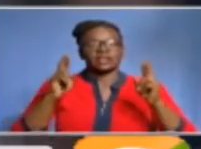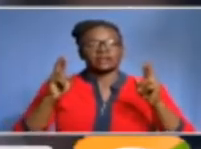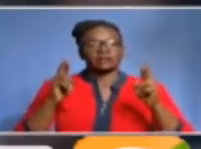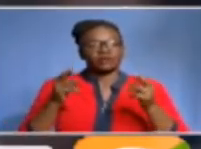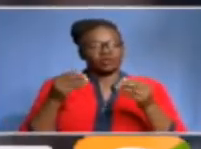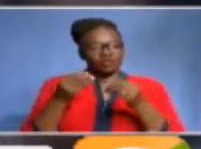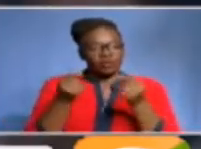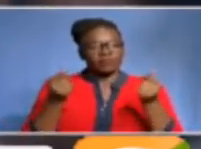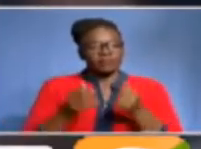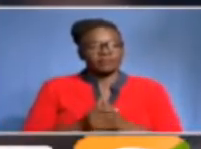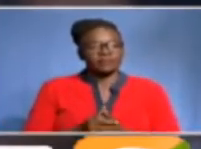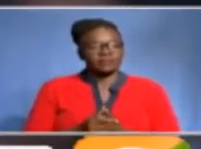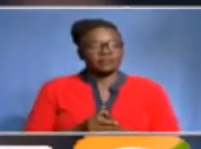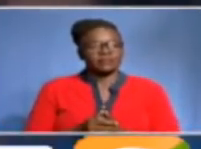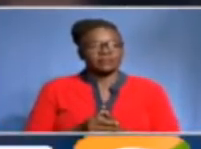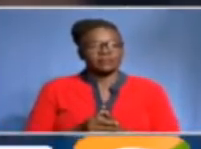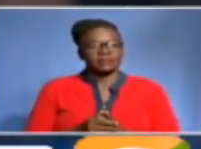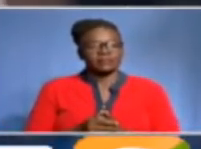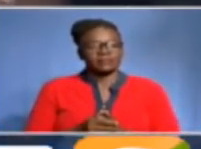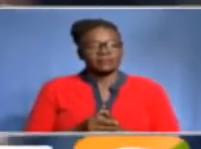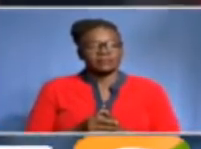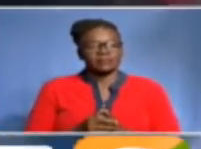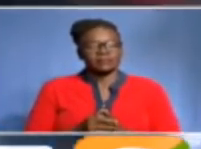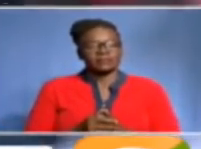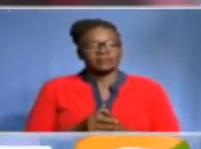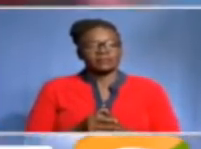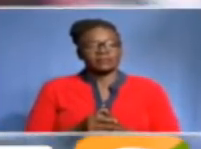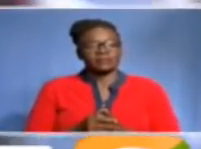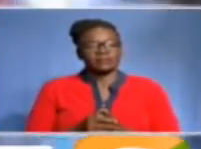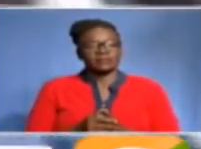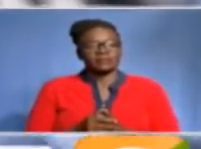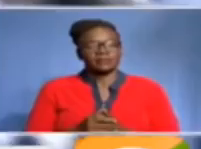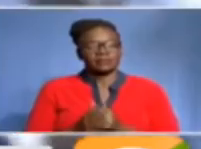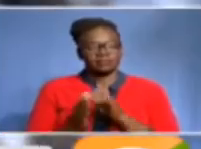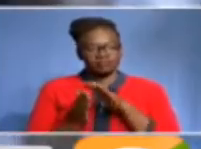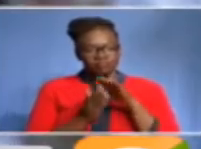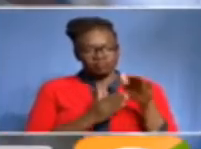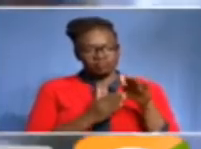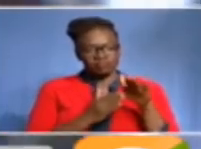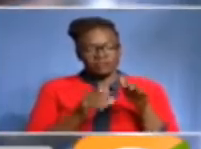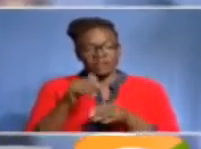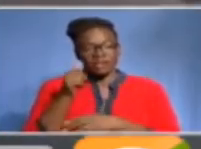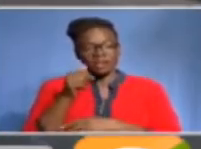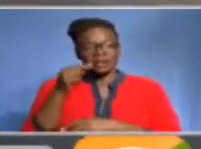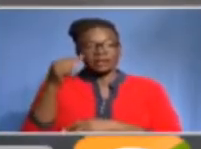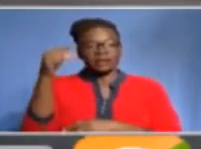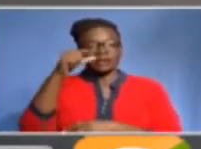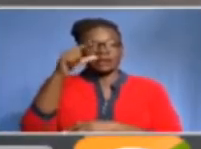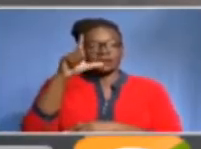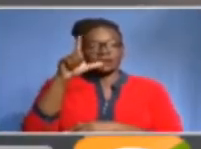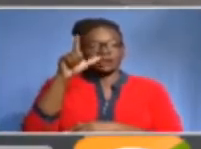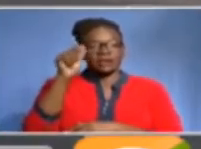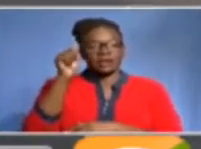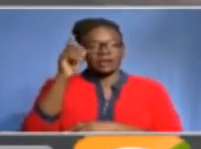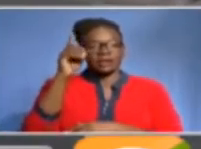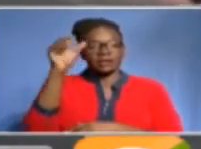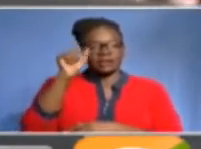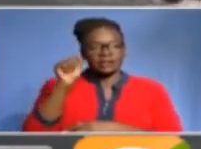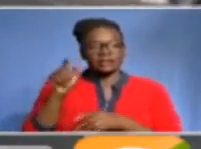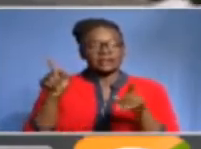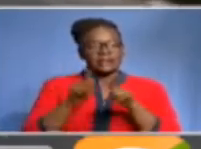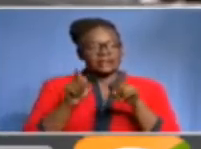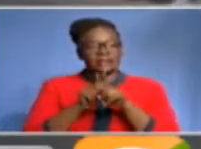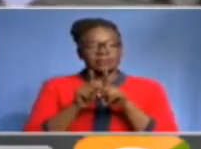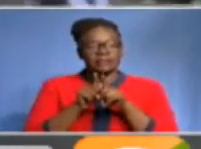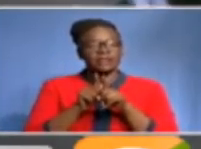says feel in German. Buoyed by Kipchoge's storming run, compatriot Gladys Cherono also displayed a marathon pedigree in the women's